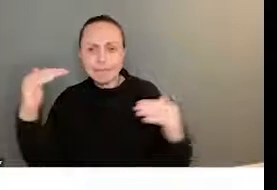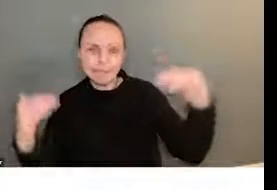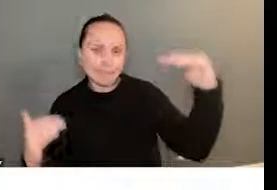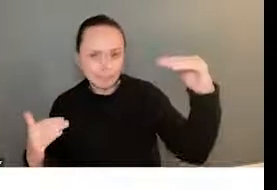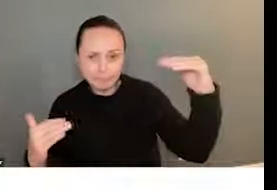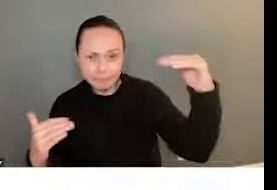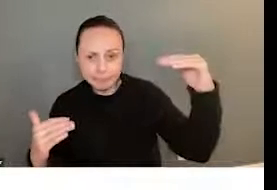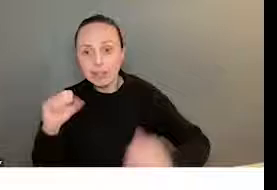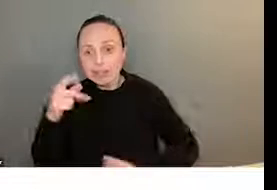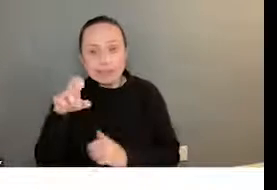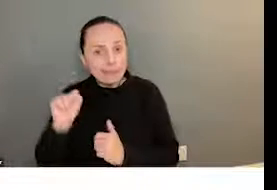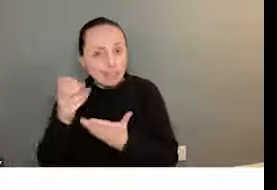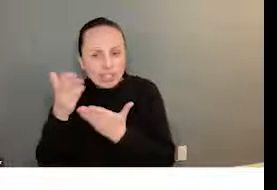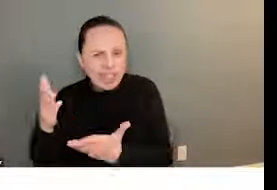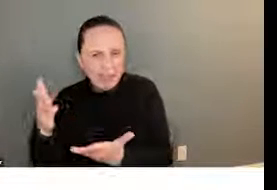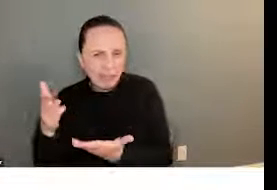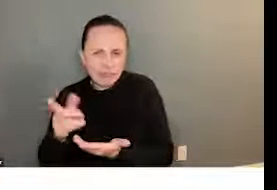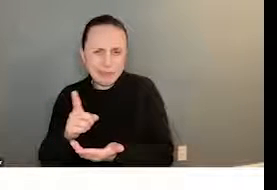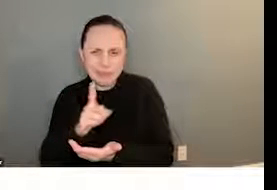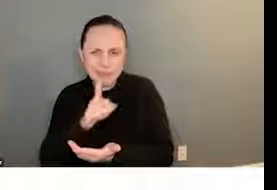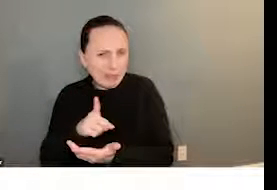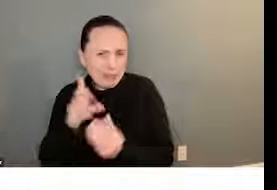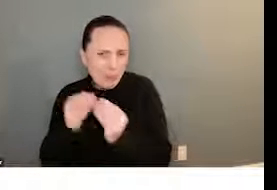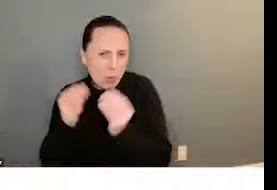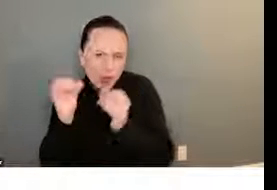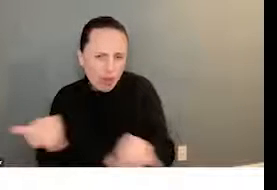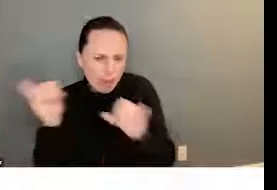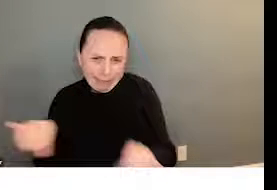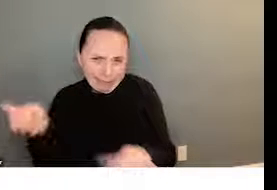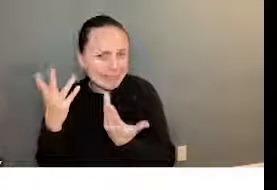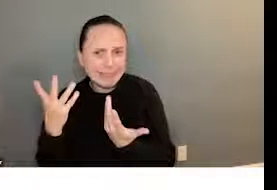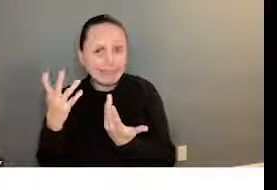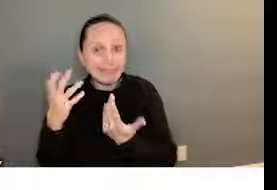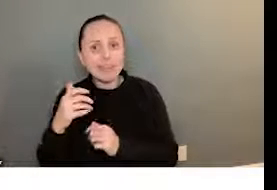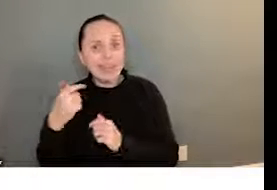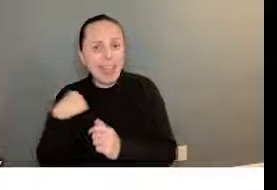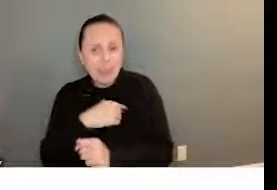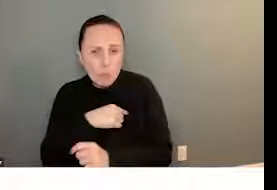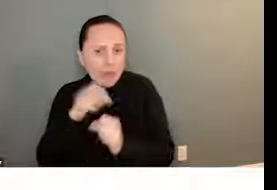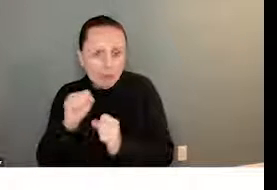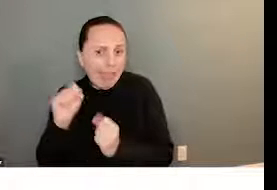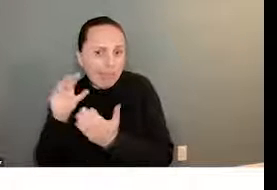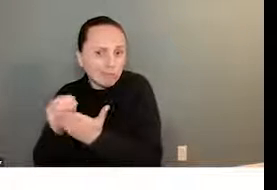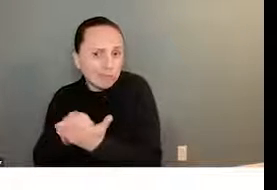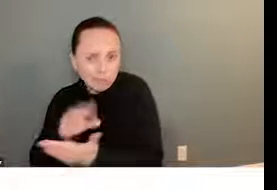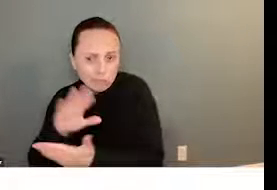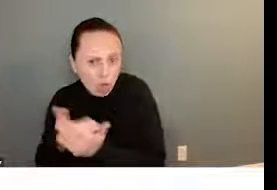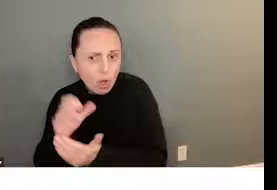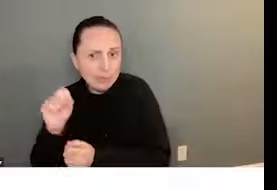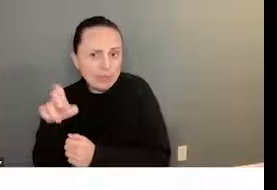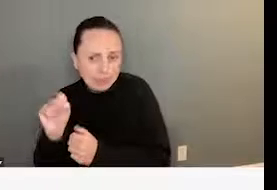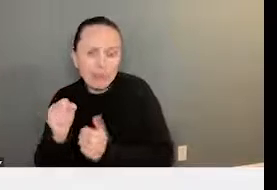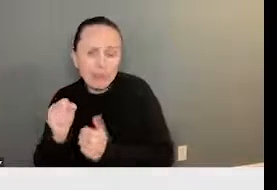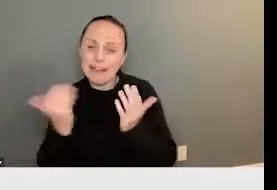The species that are found are extraordinarily more common, and we aren't able to document all of the species. Again, back to the